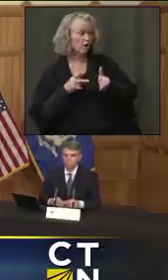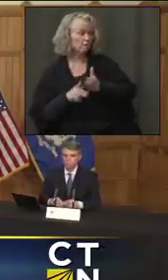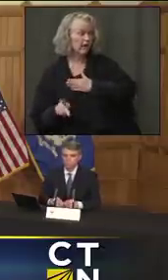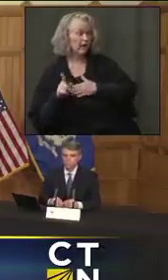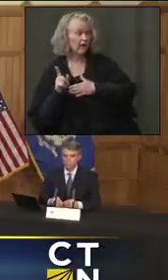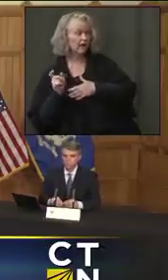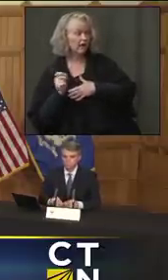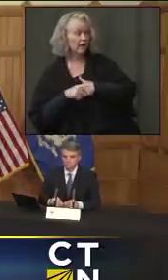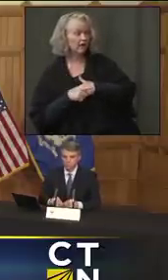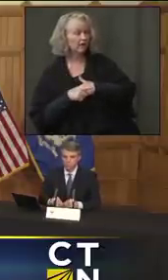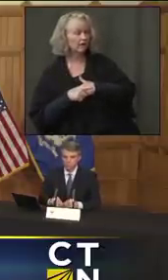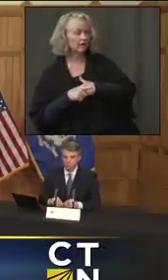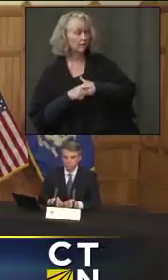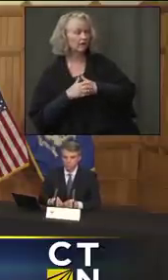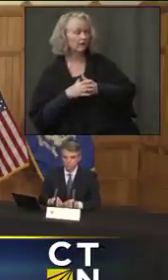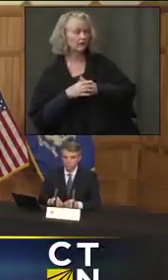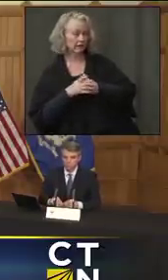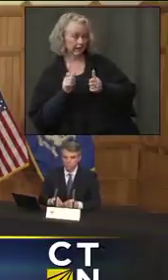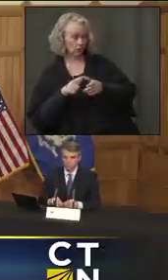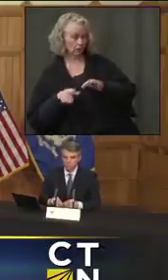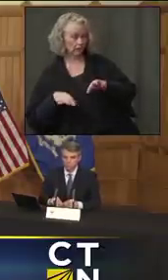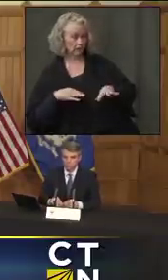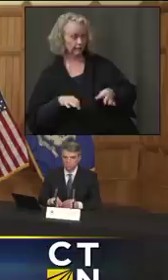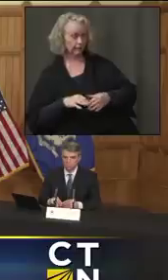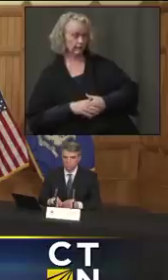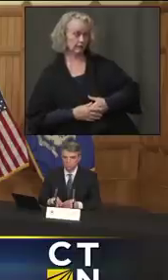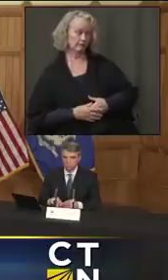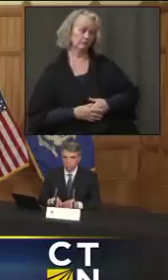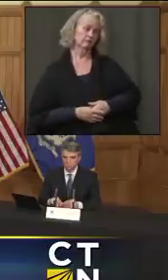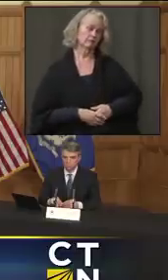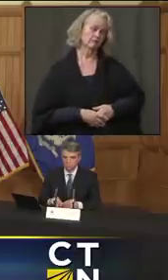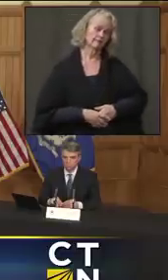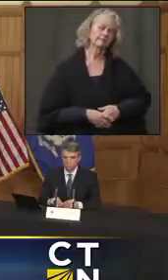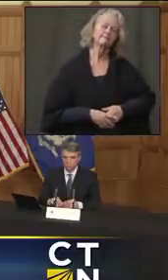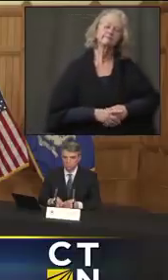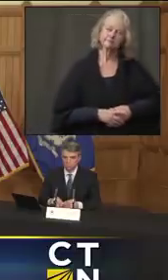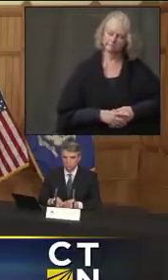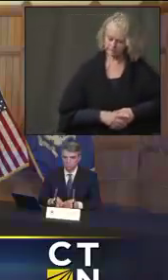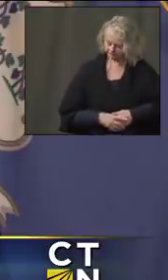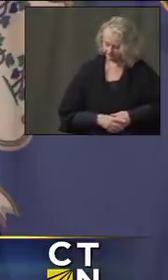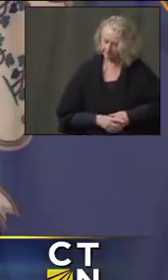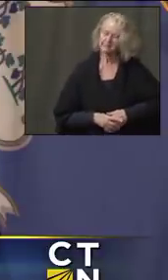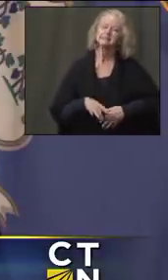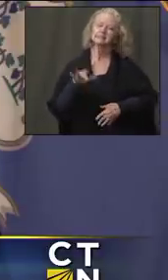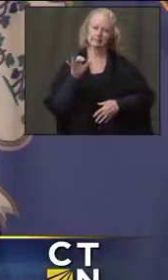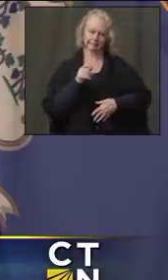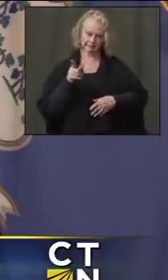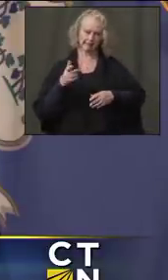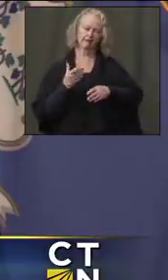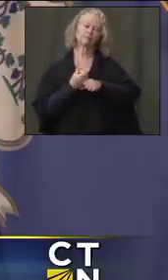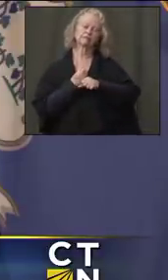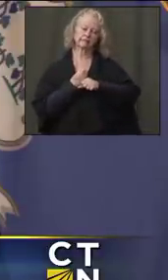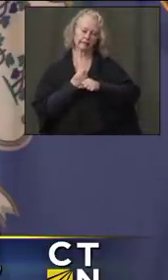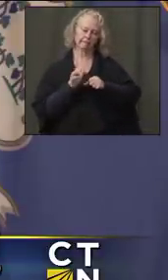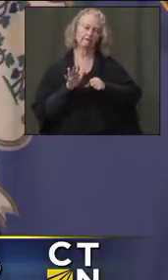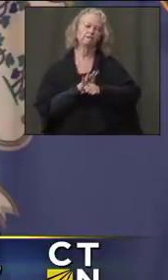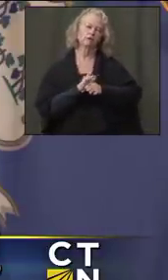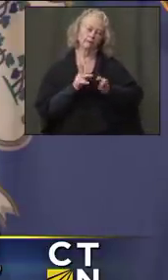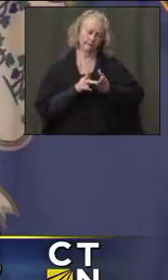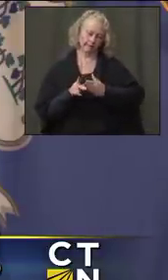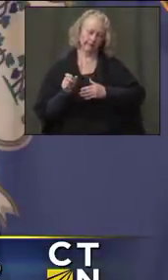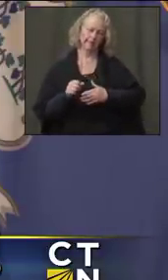getting paid at this point. Yeah, they're receiving their full salary.